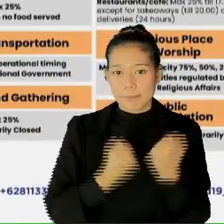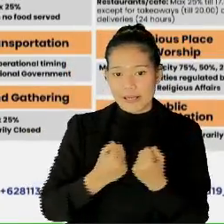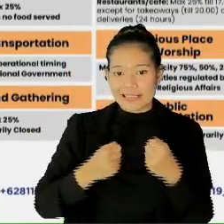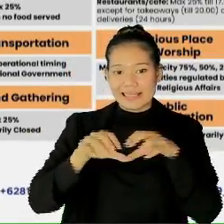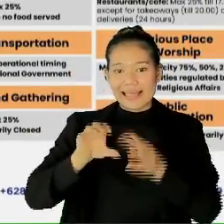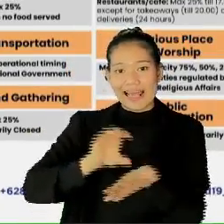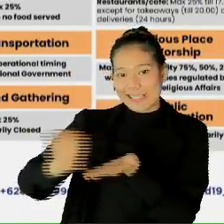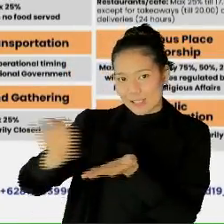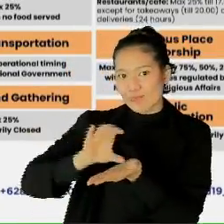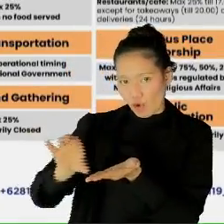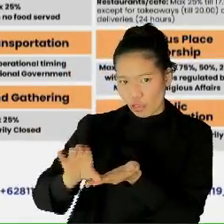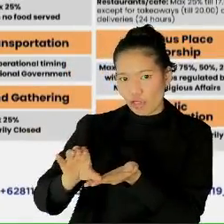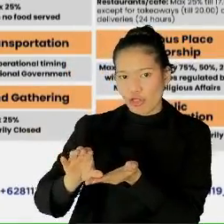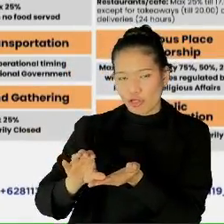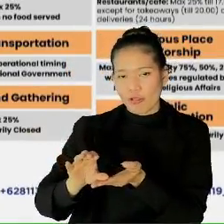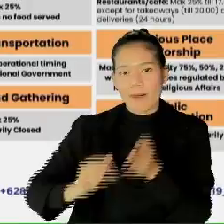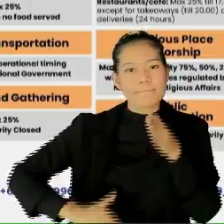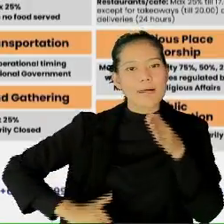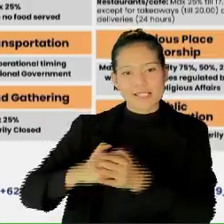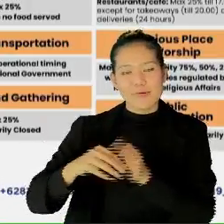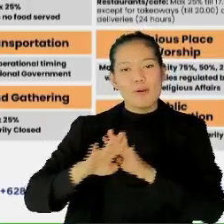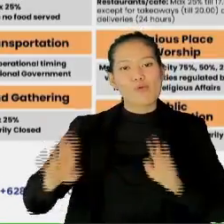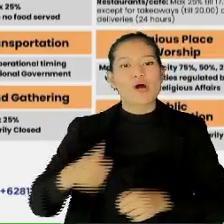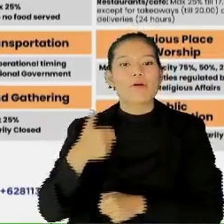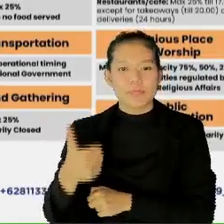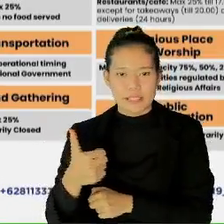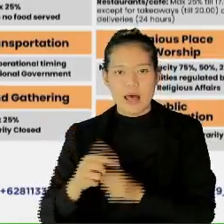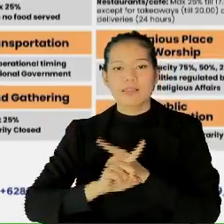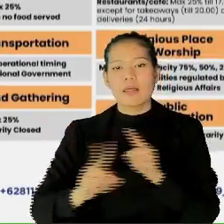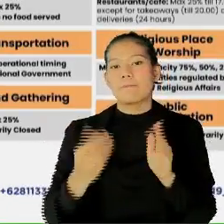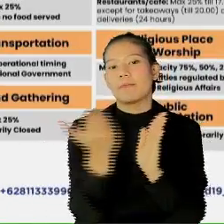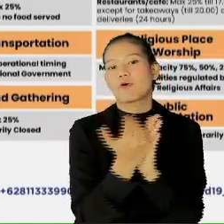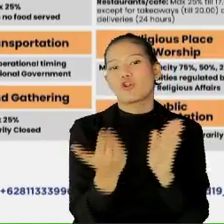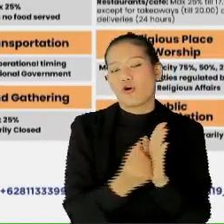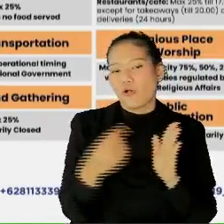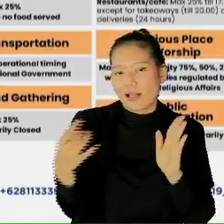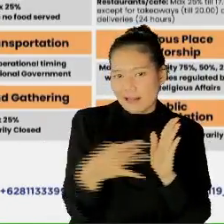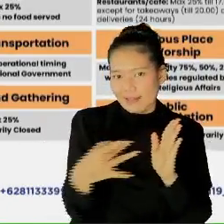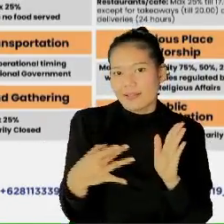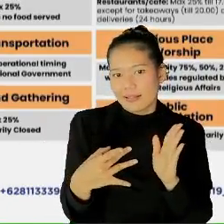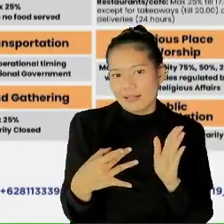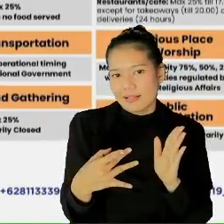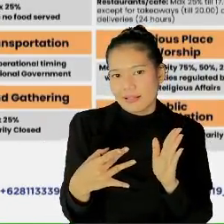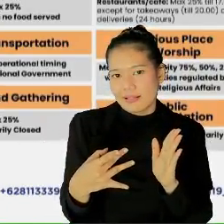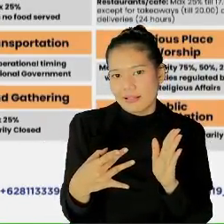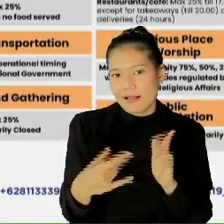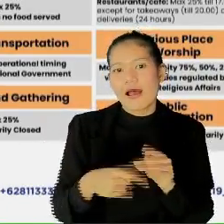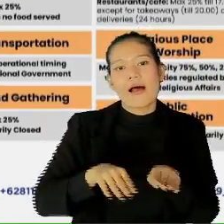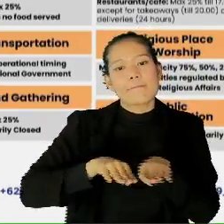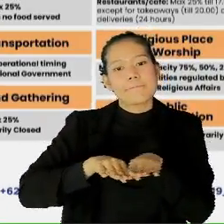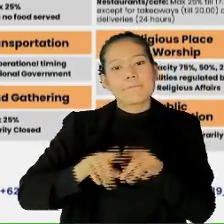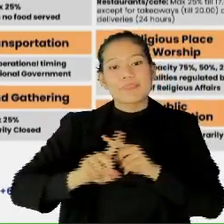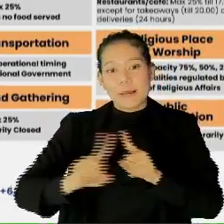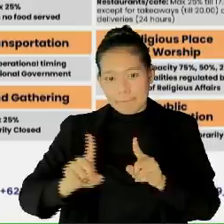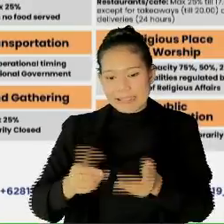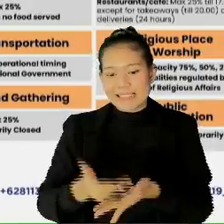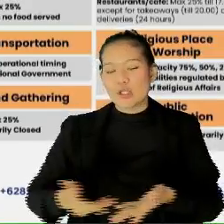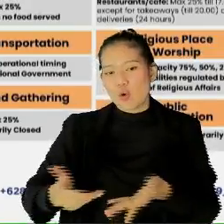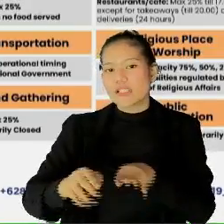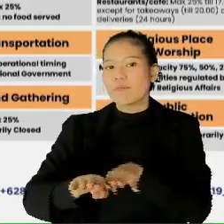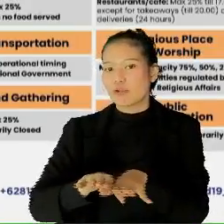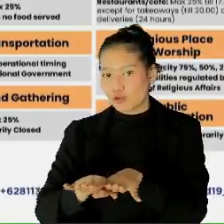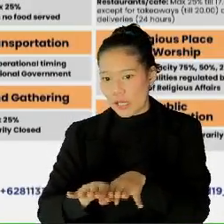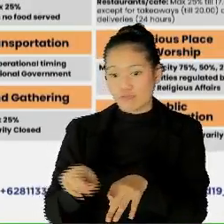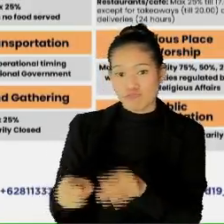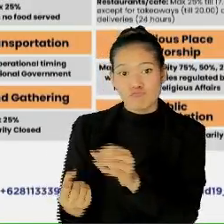operate 100% with the implementations of strict health protocols, but must be adaptive to closing if